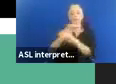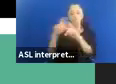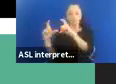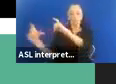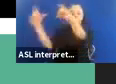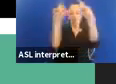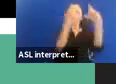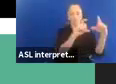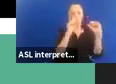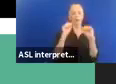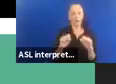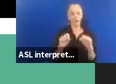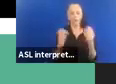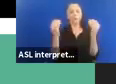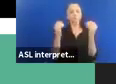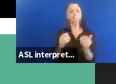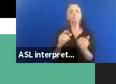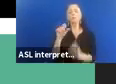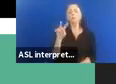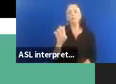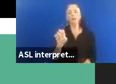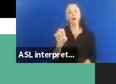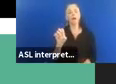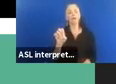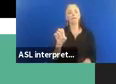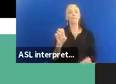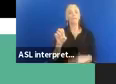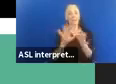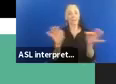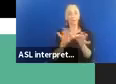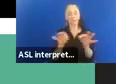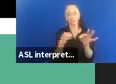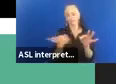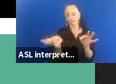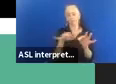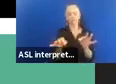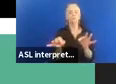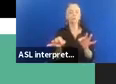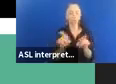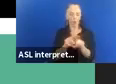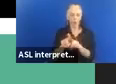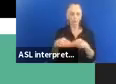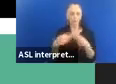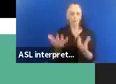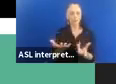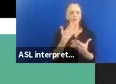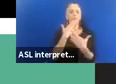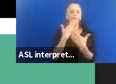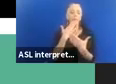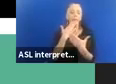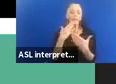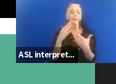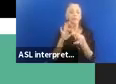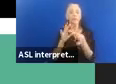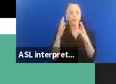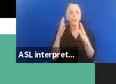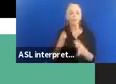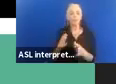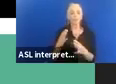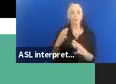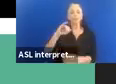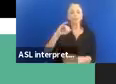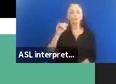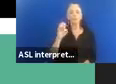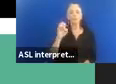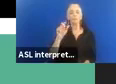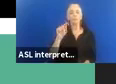Live captioning, we'll also be providing live captions. Thank you to our captioner, C. Jeanette Christian from 2020 Captioning. If